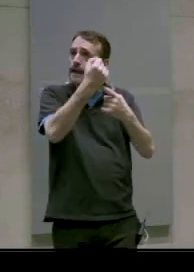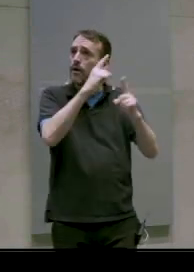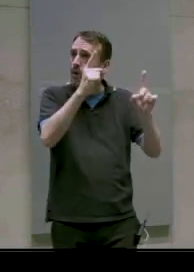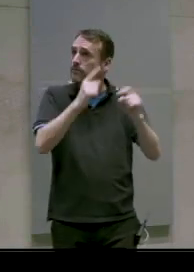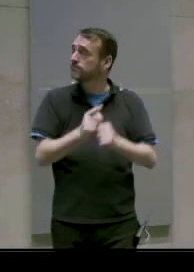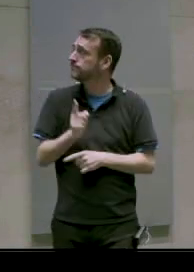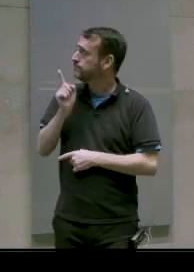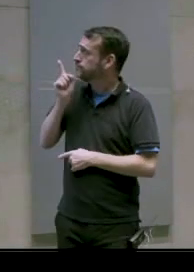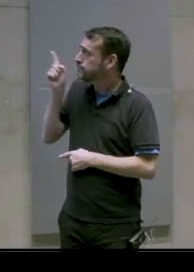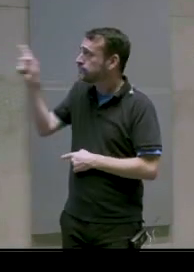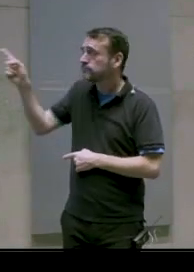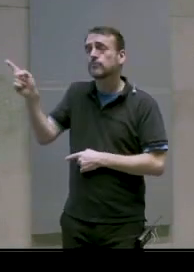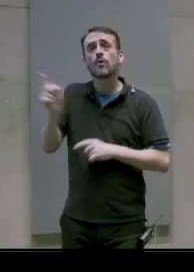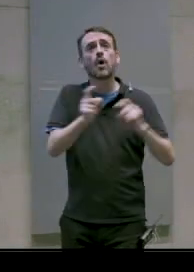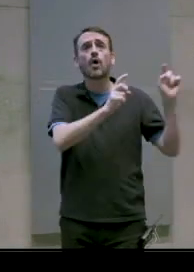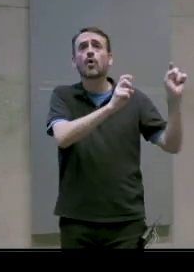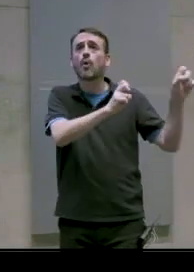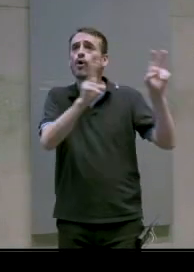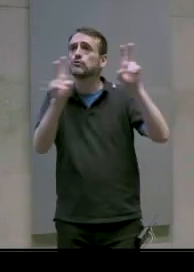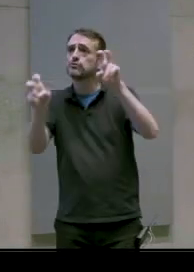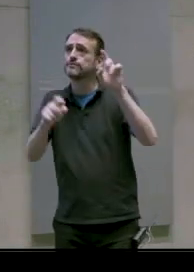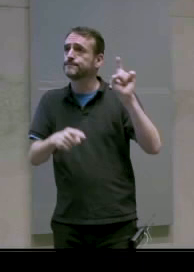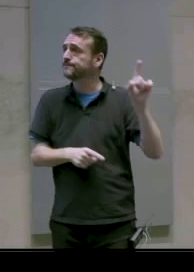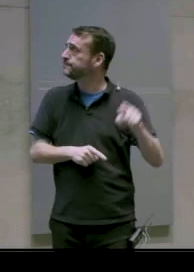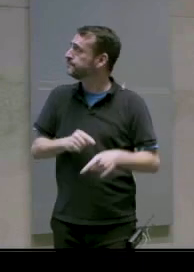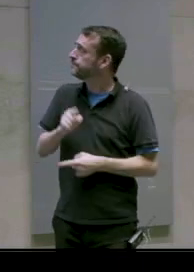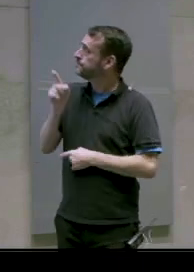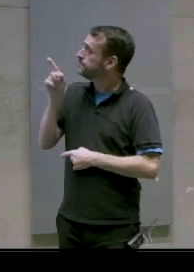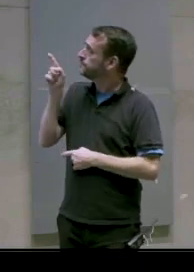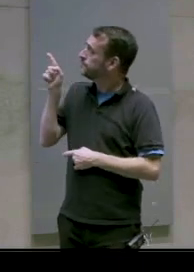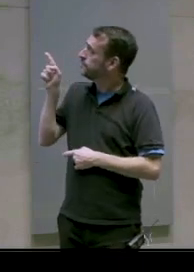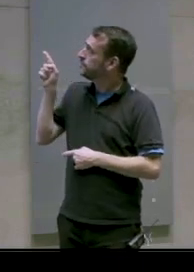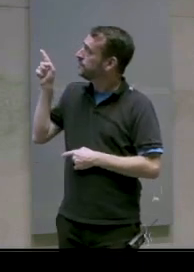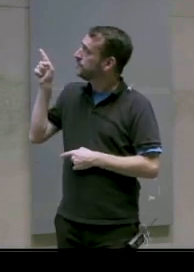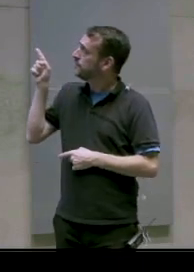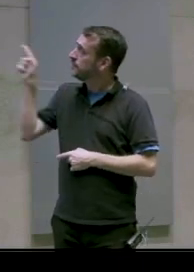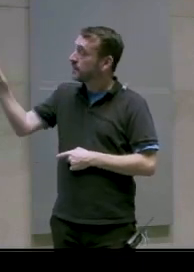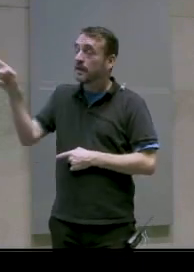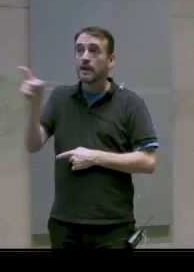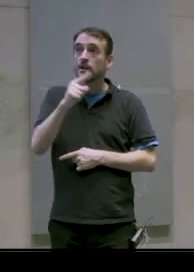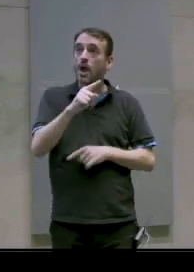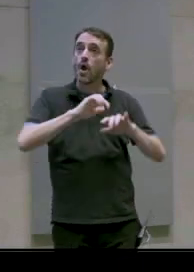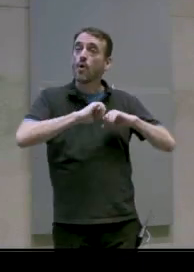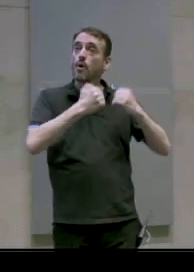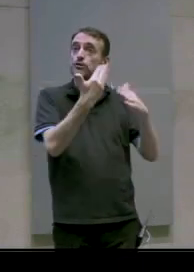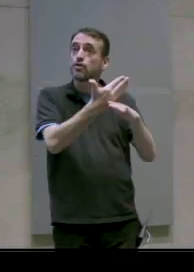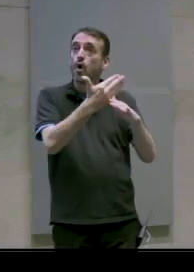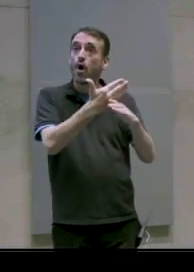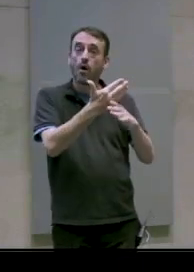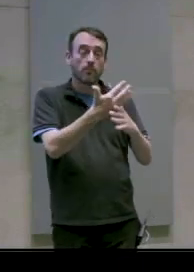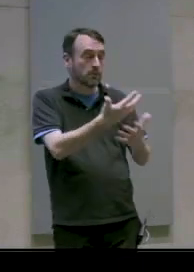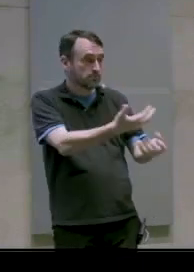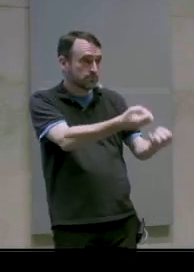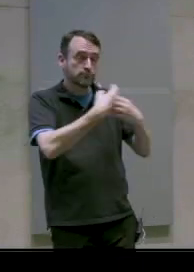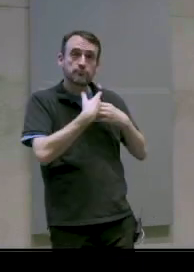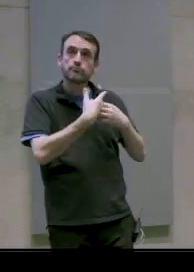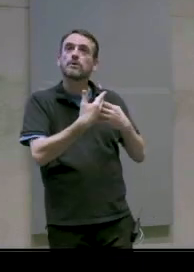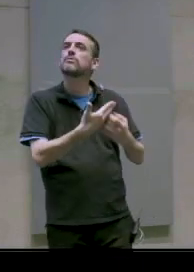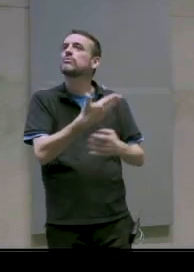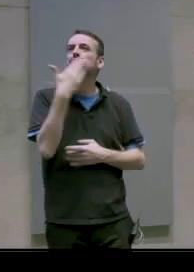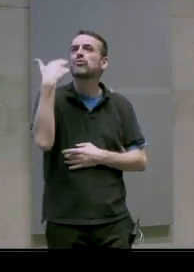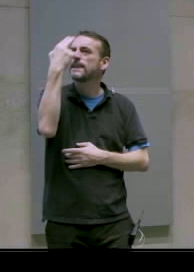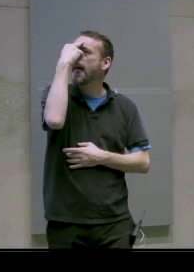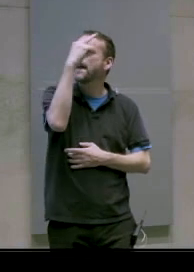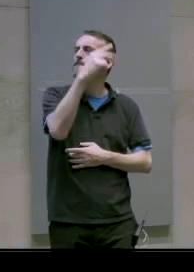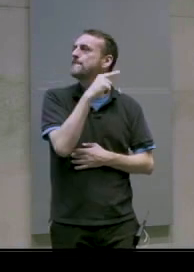workshop participants. This is a note that somebody left anonymously in one of our workshops. It is about the game Last of Us 2.